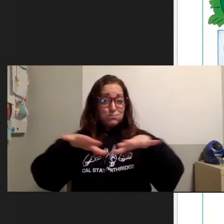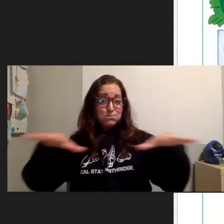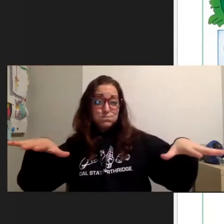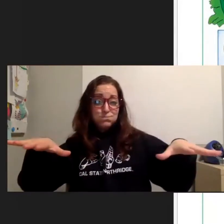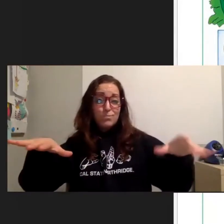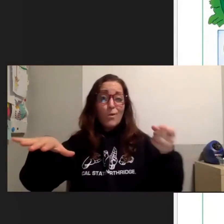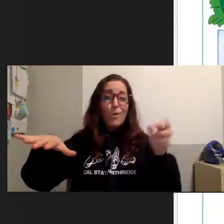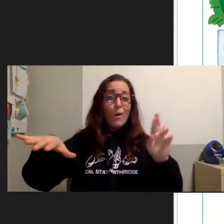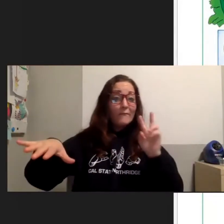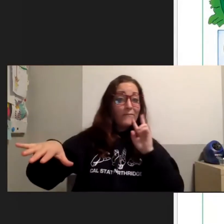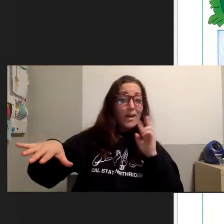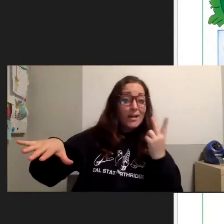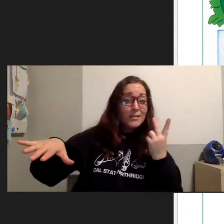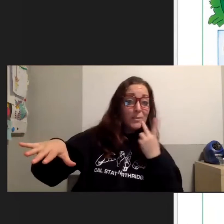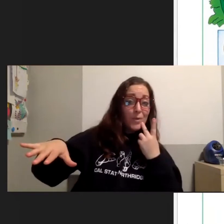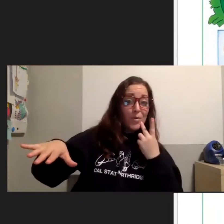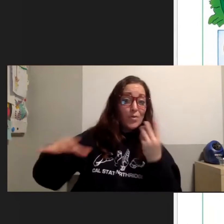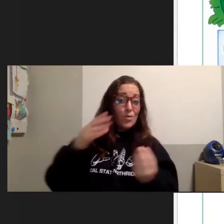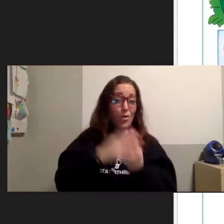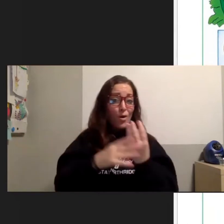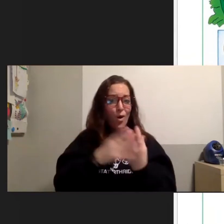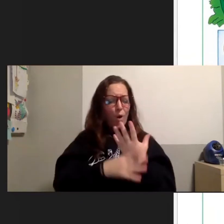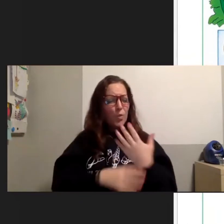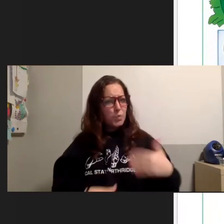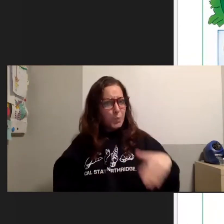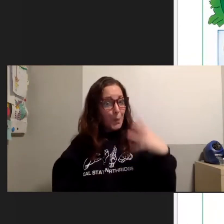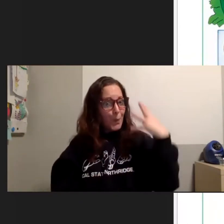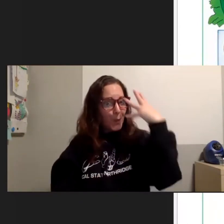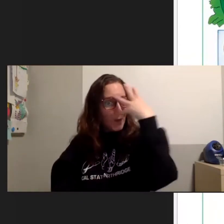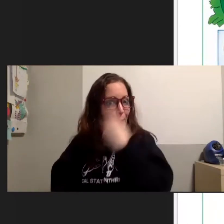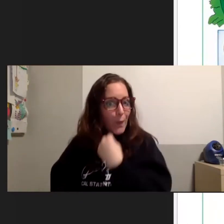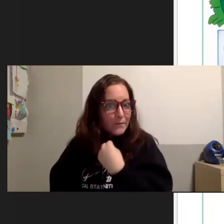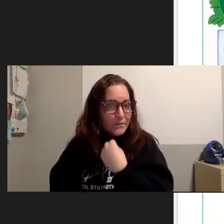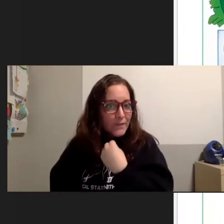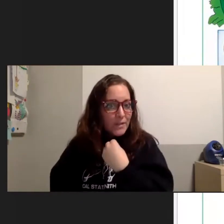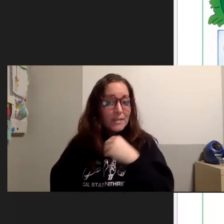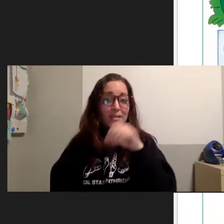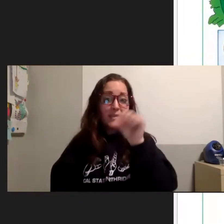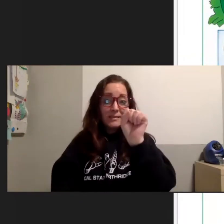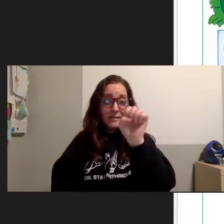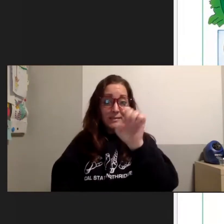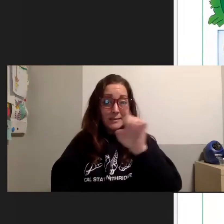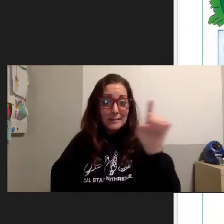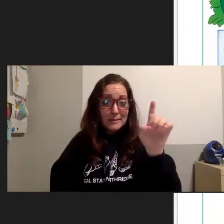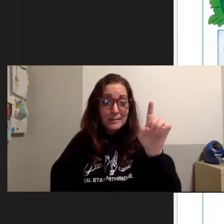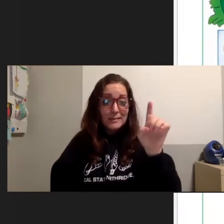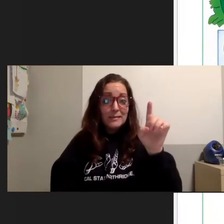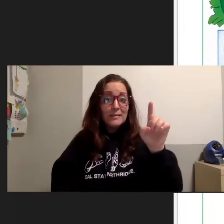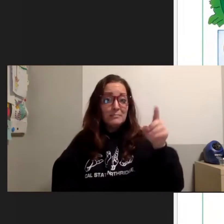A flower bed or vegetable garden is beautiful.